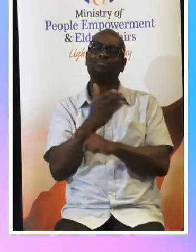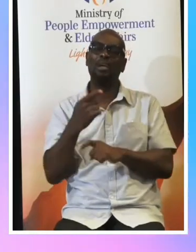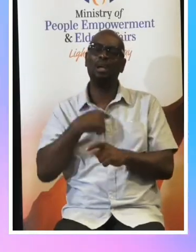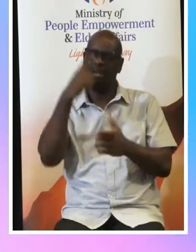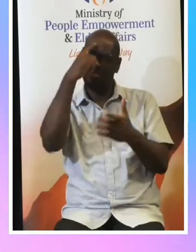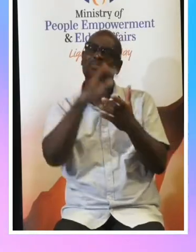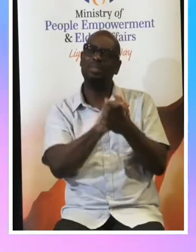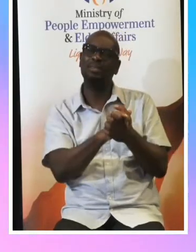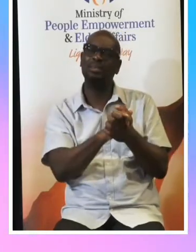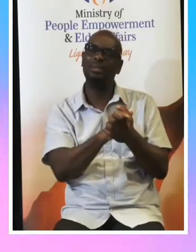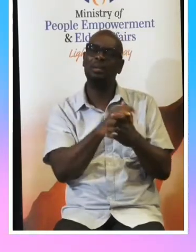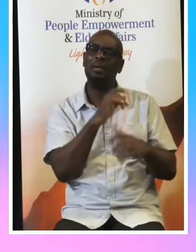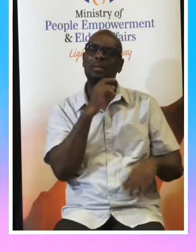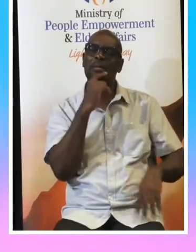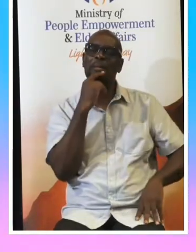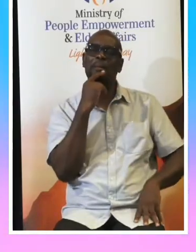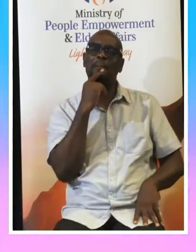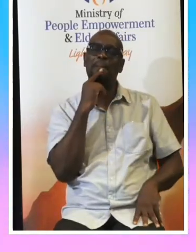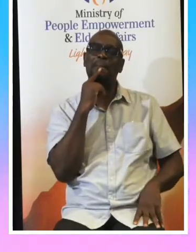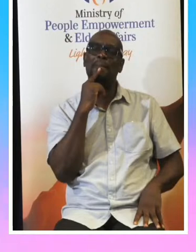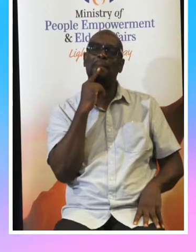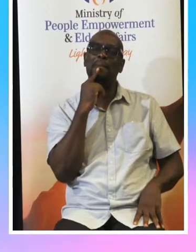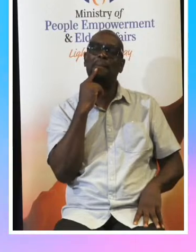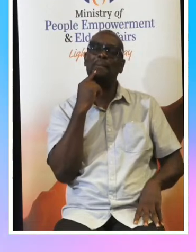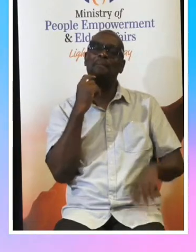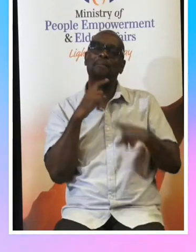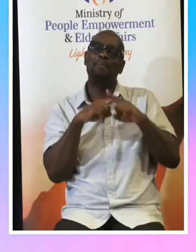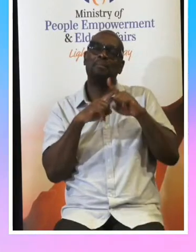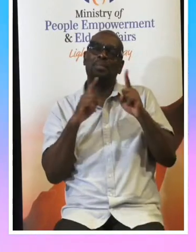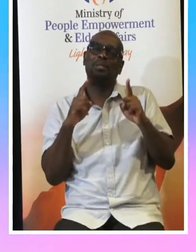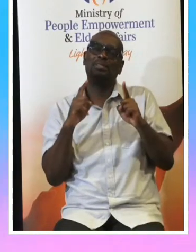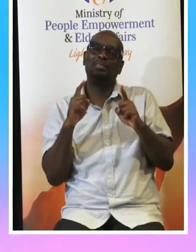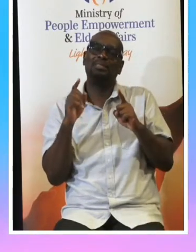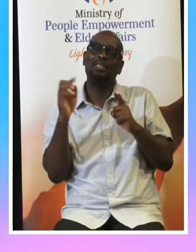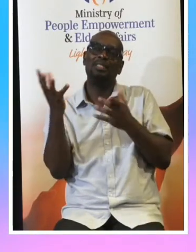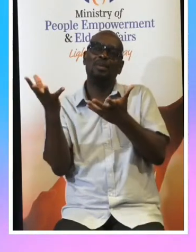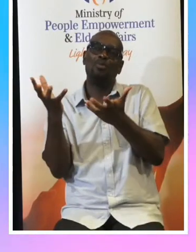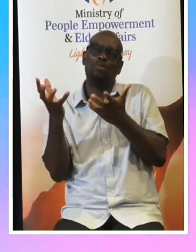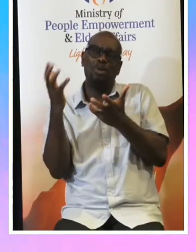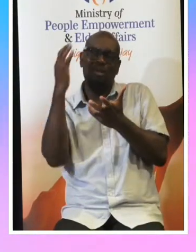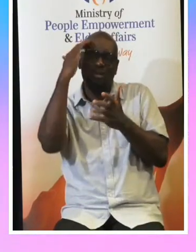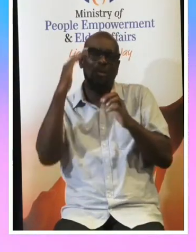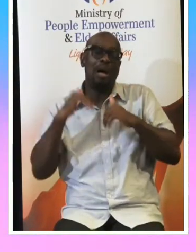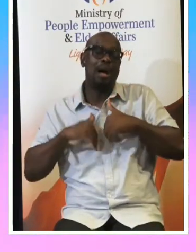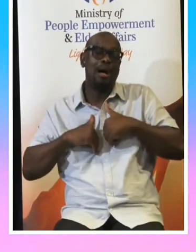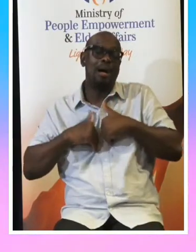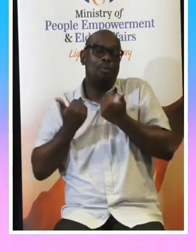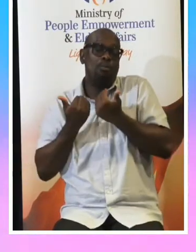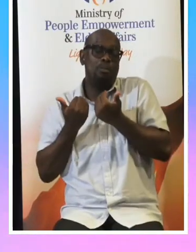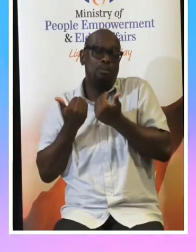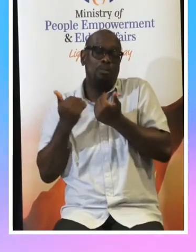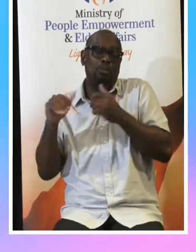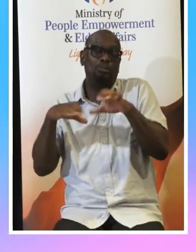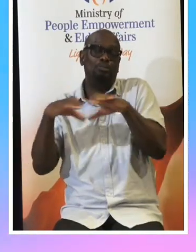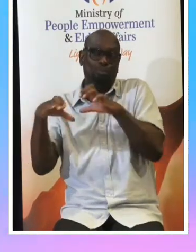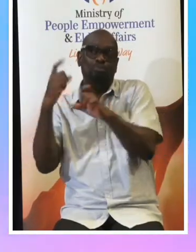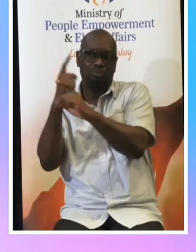But I think that they want to know how to do the right thing. I think that is something